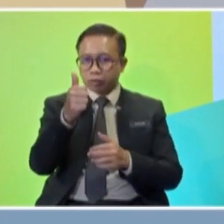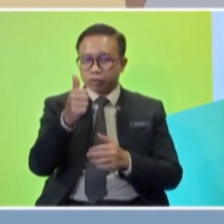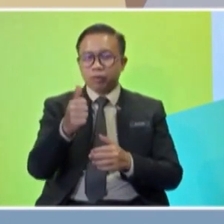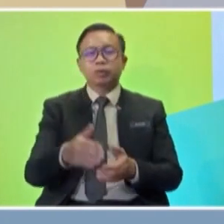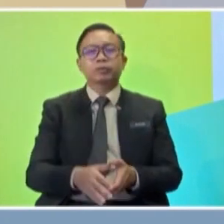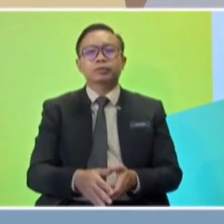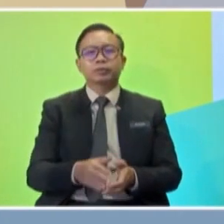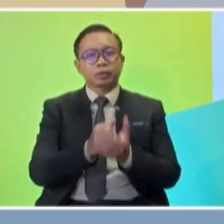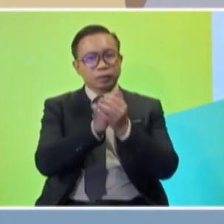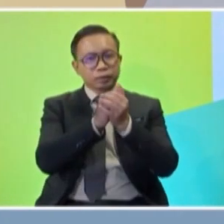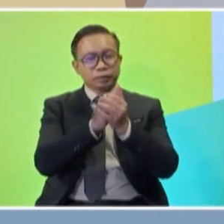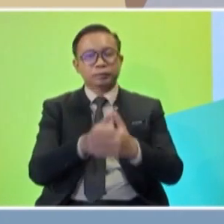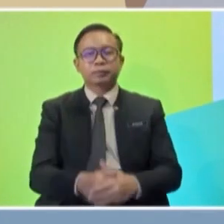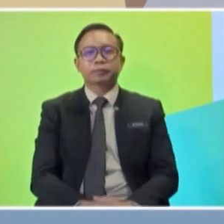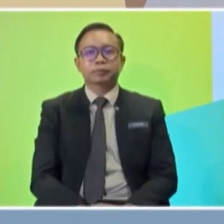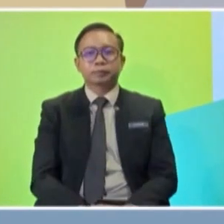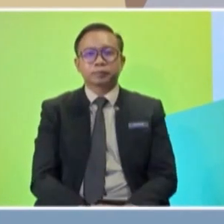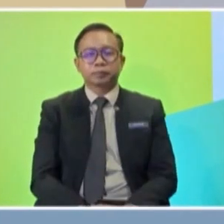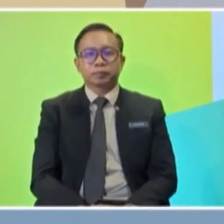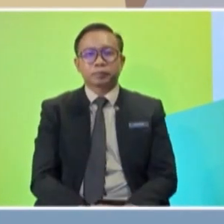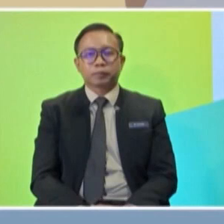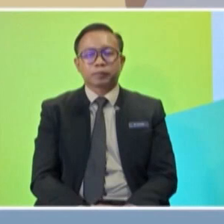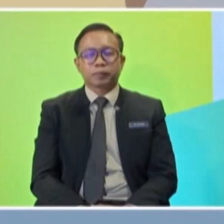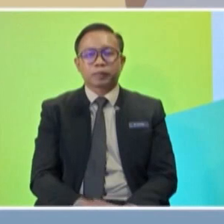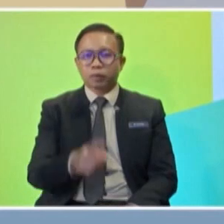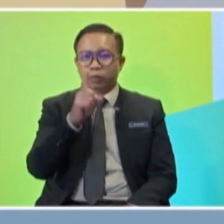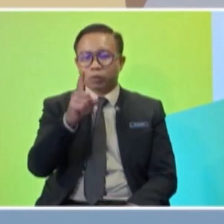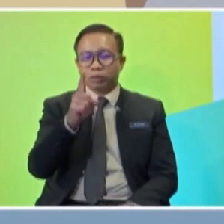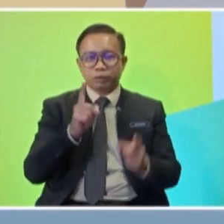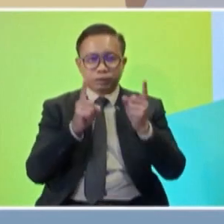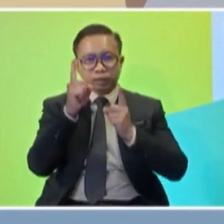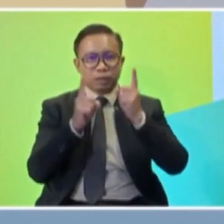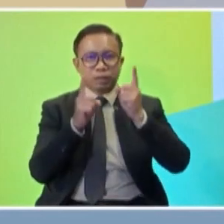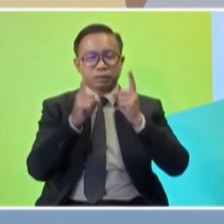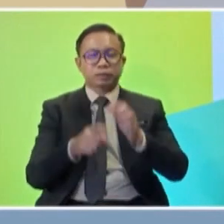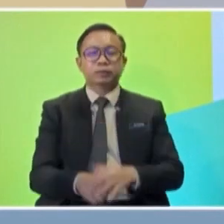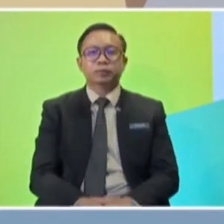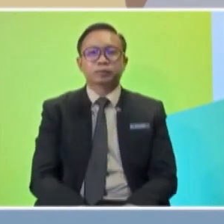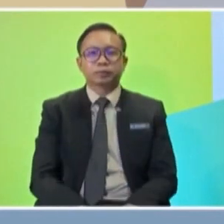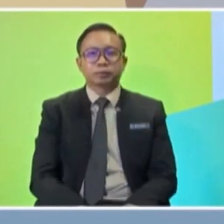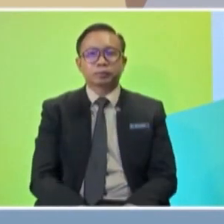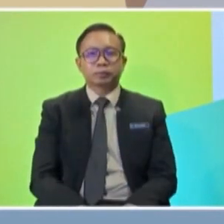the correct answer. We good will job. Reward you with 1 star. Congrats,